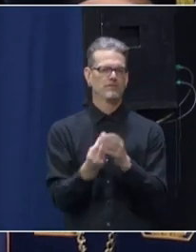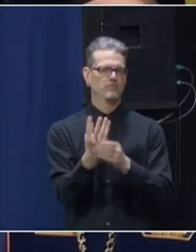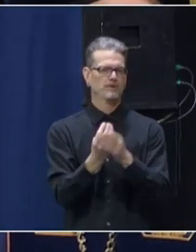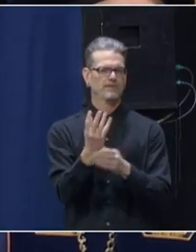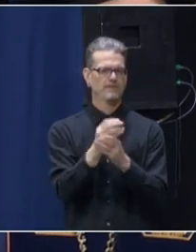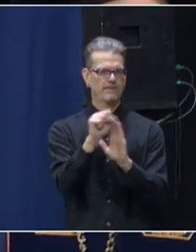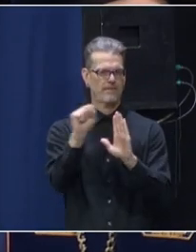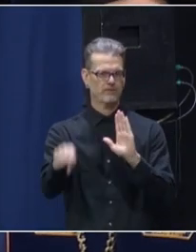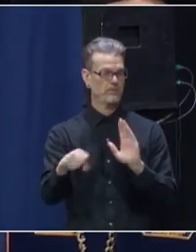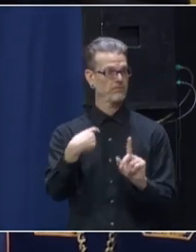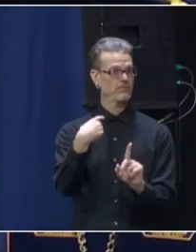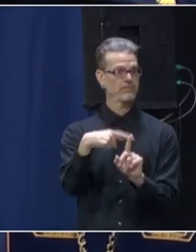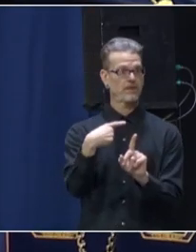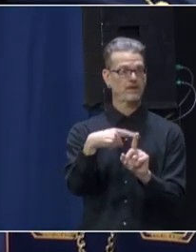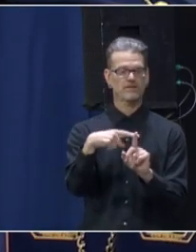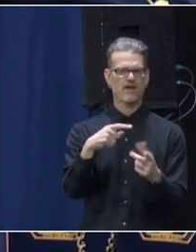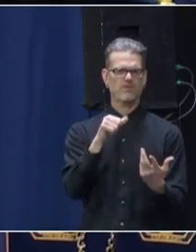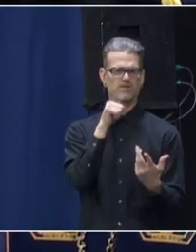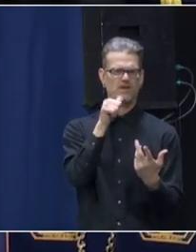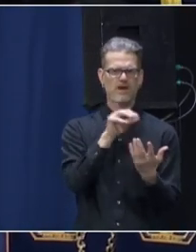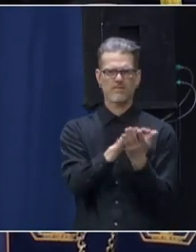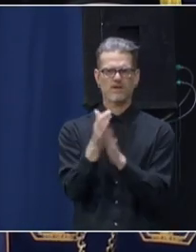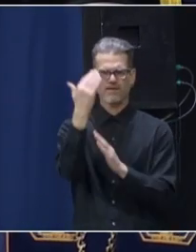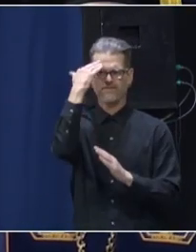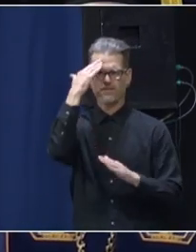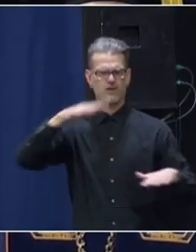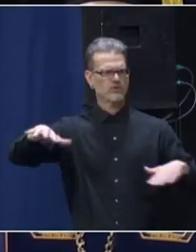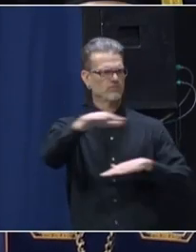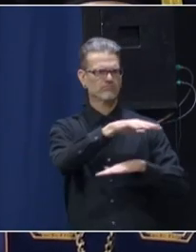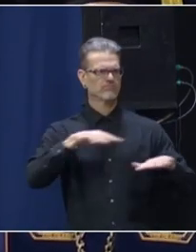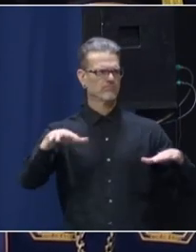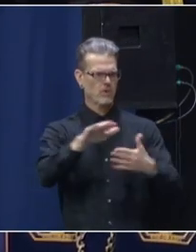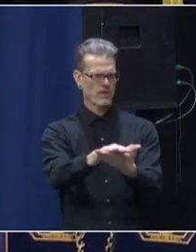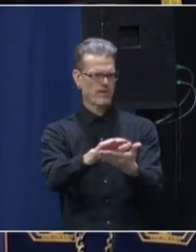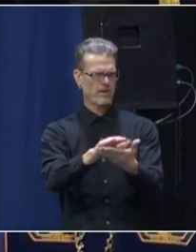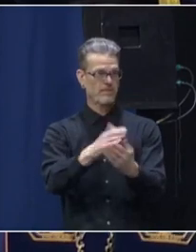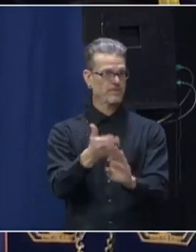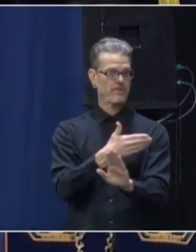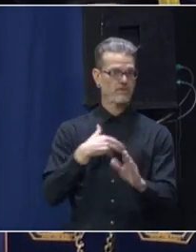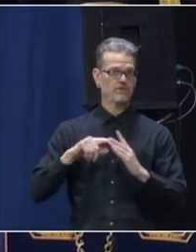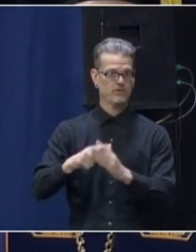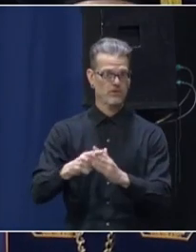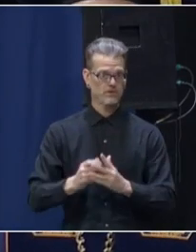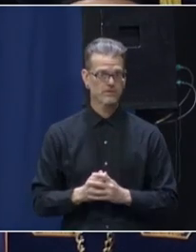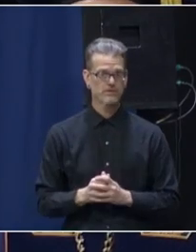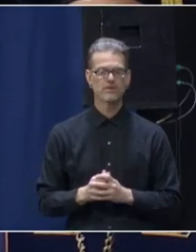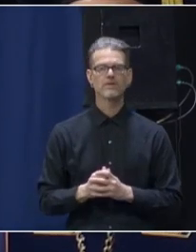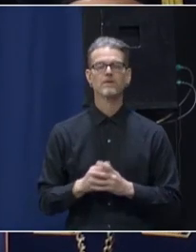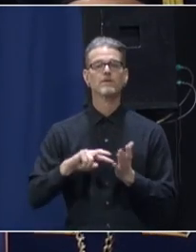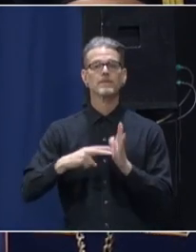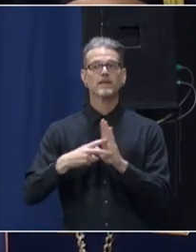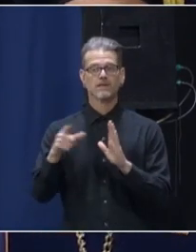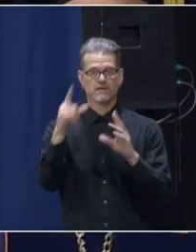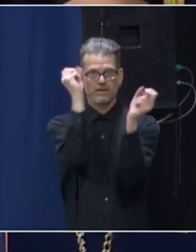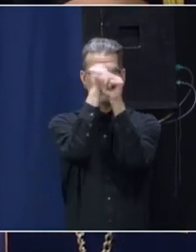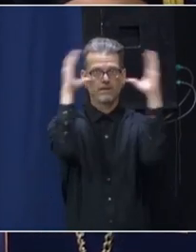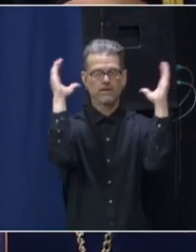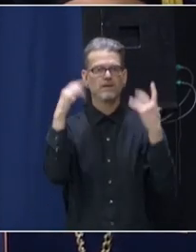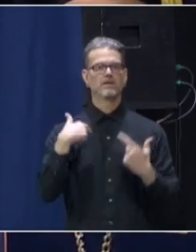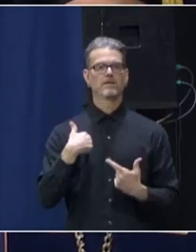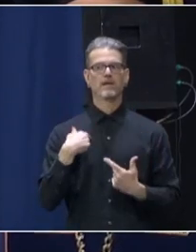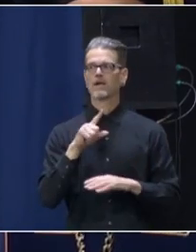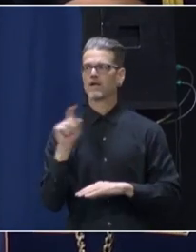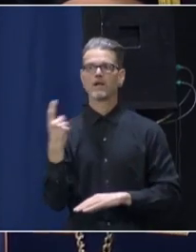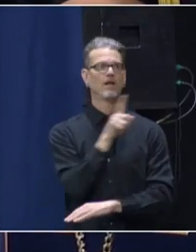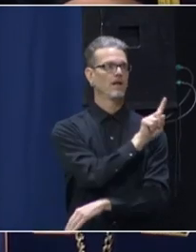and also decided not to familiarize myself with campus even a tiny bit before embarking on my journey. So picture this, me wandering